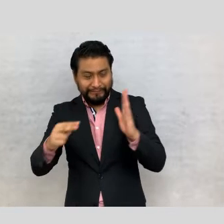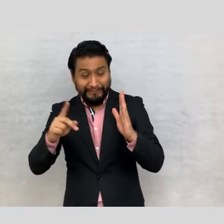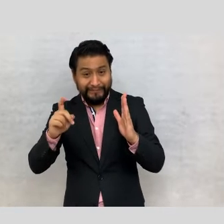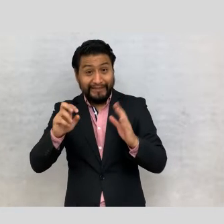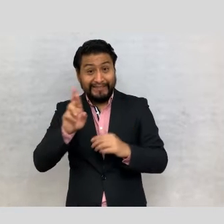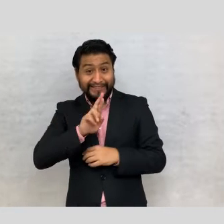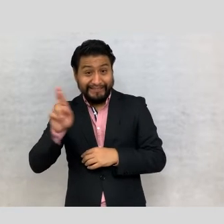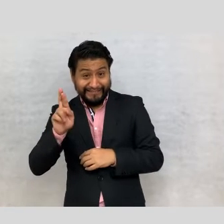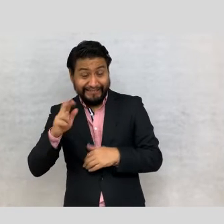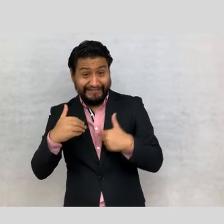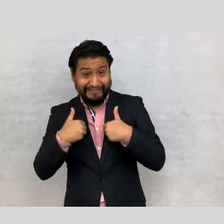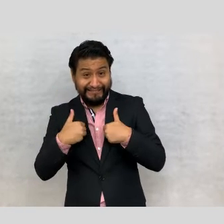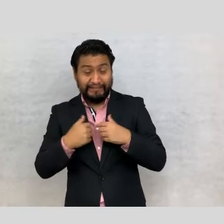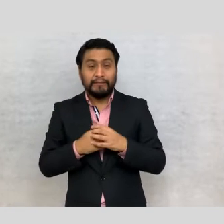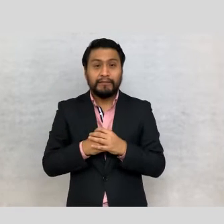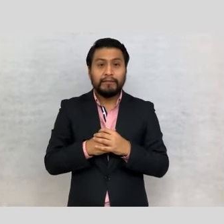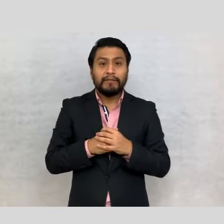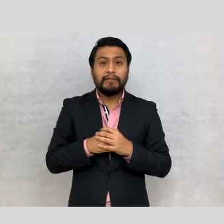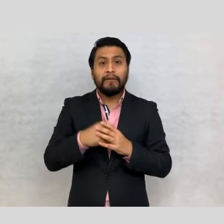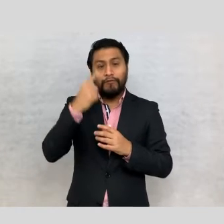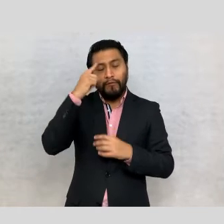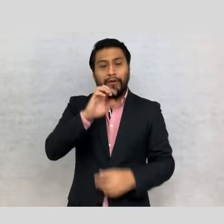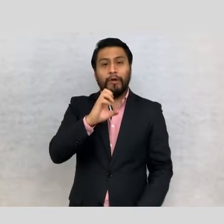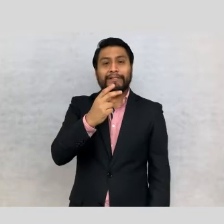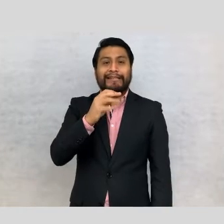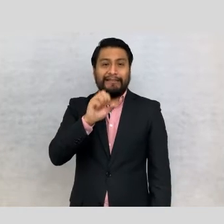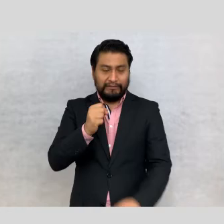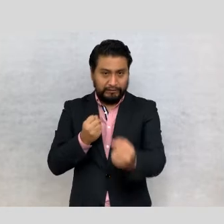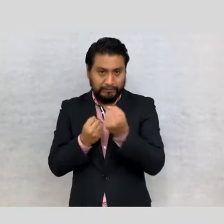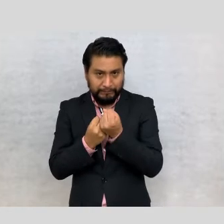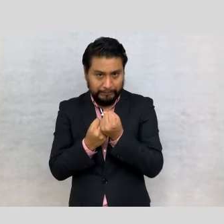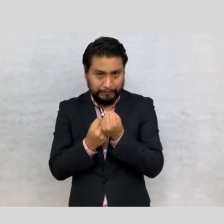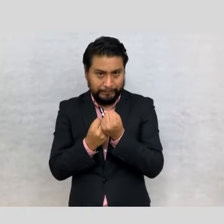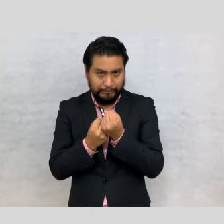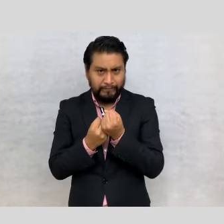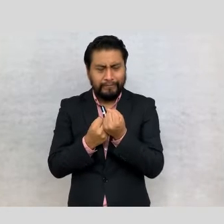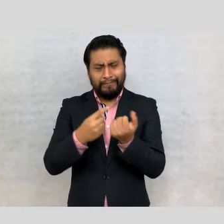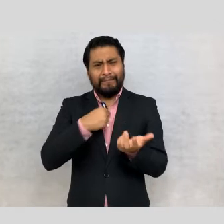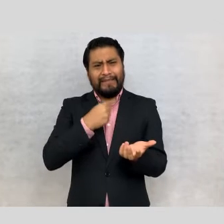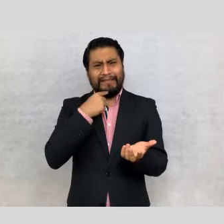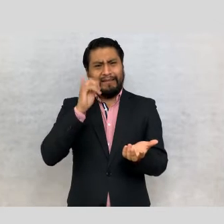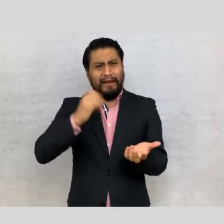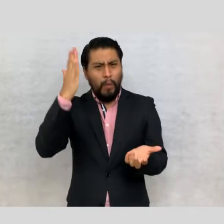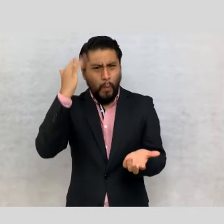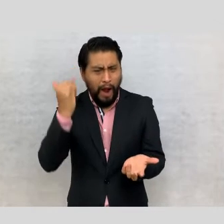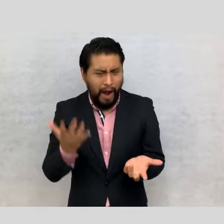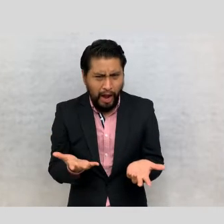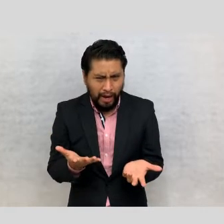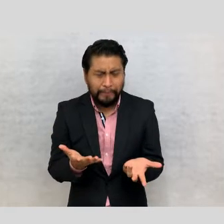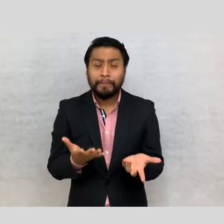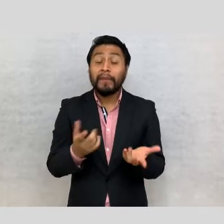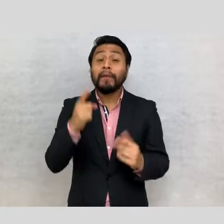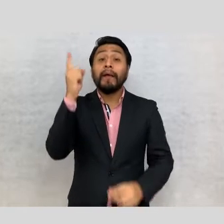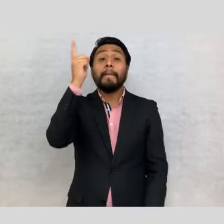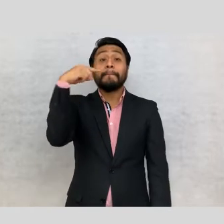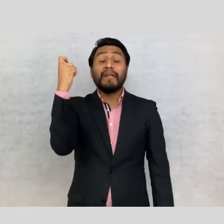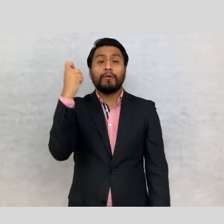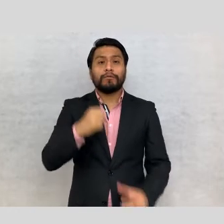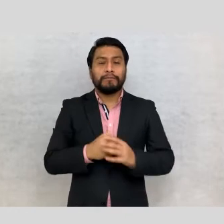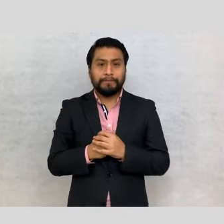an adhesion to eugenics. Why am I saying this? Well, because